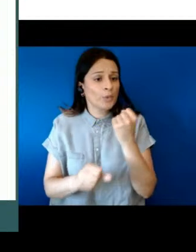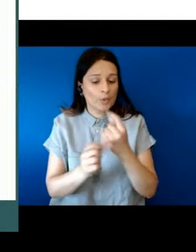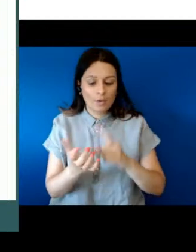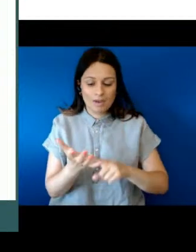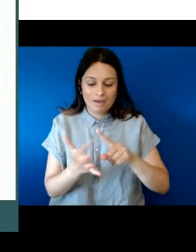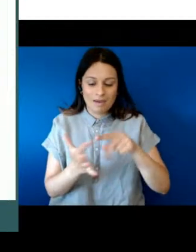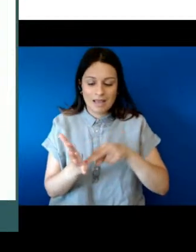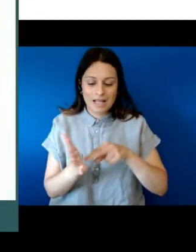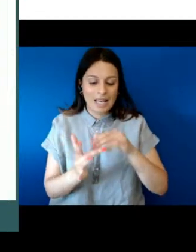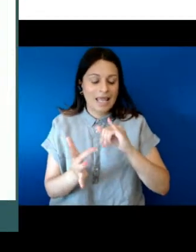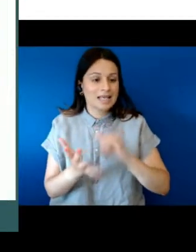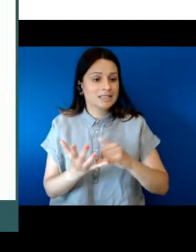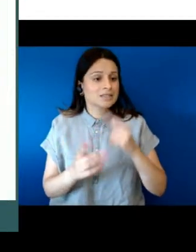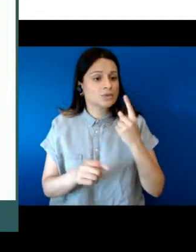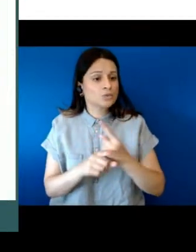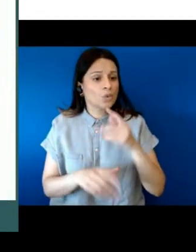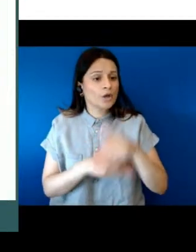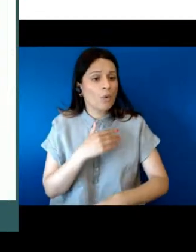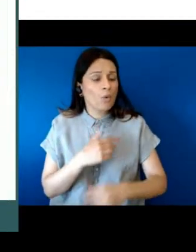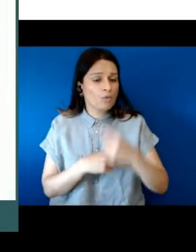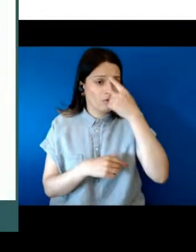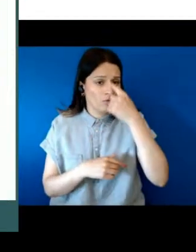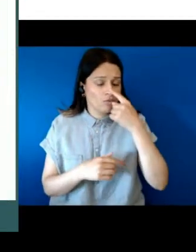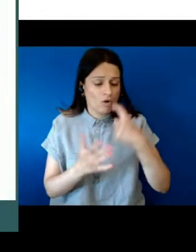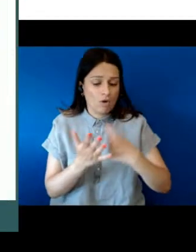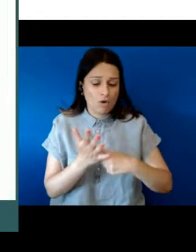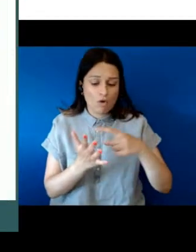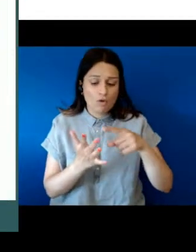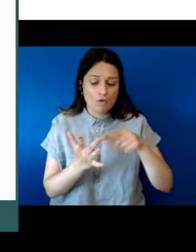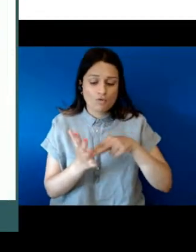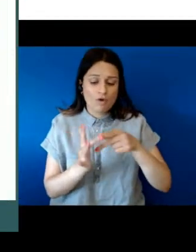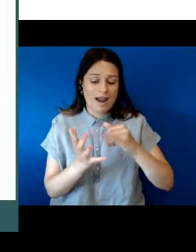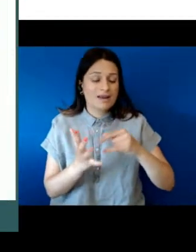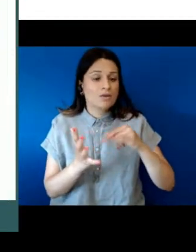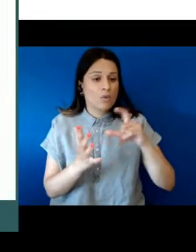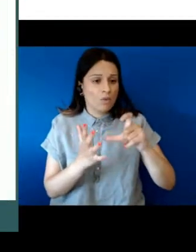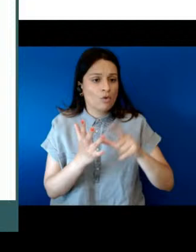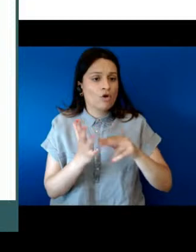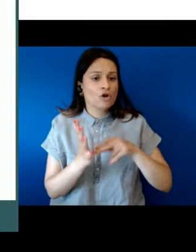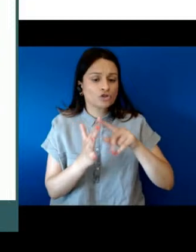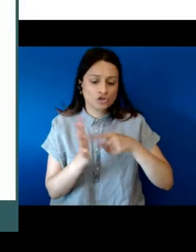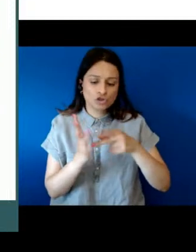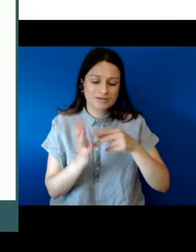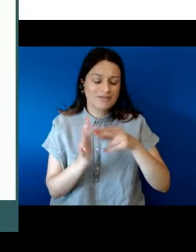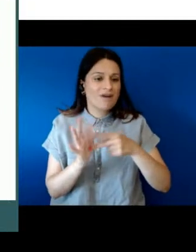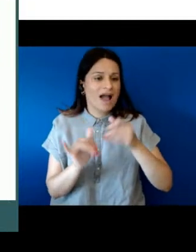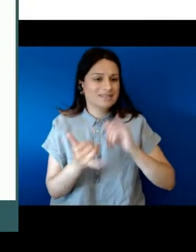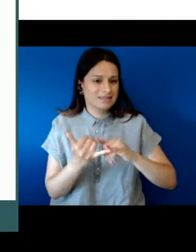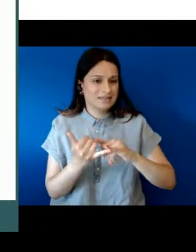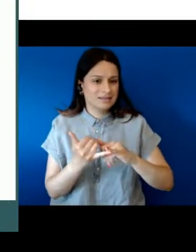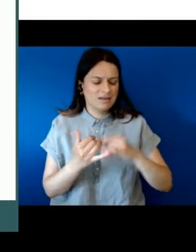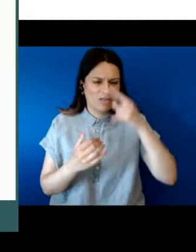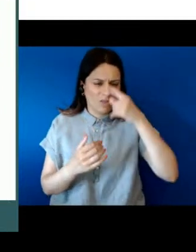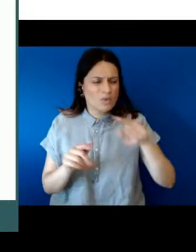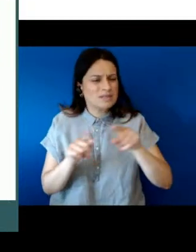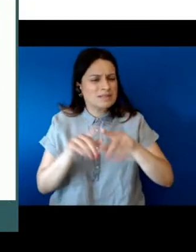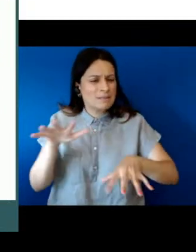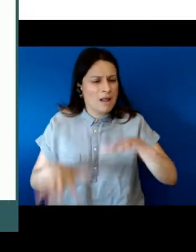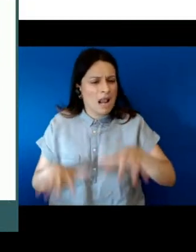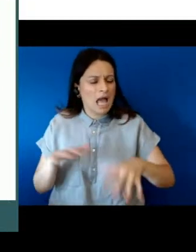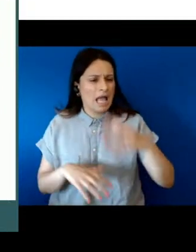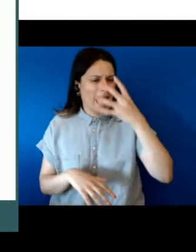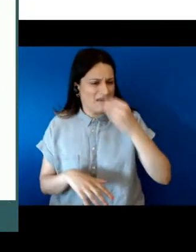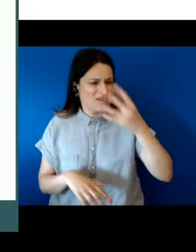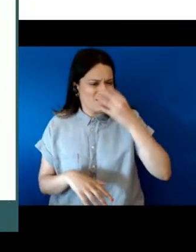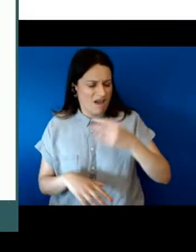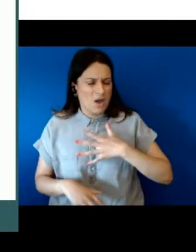allergic rhinoconjunctivitis, those hay fevery type symptoms. So people think hay fever, oh,